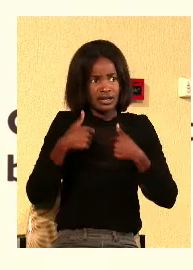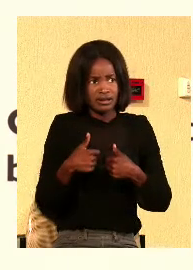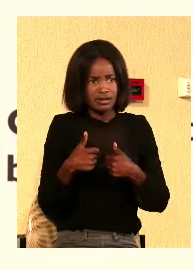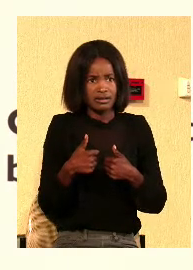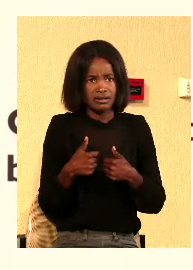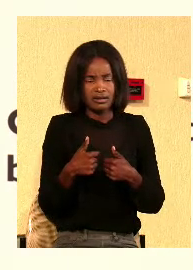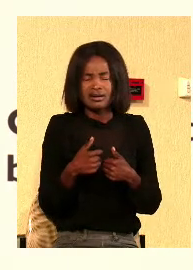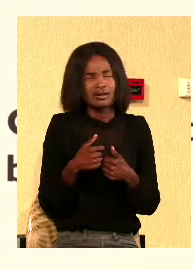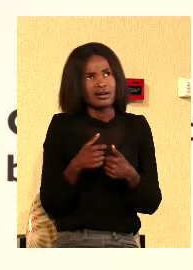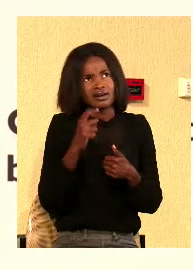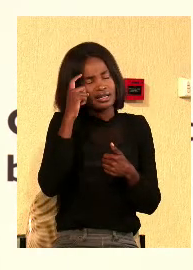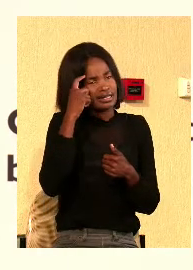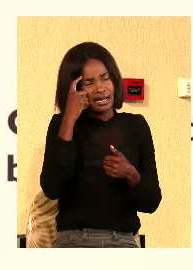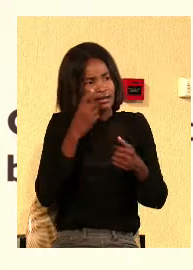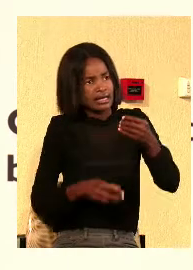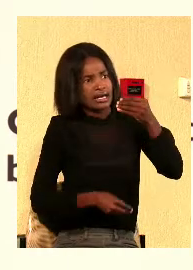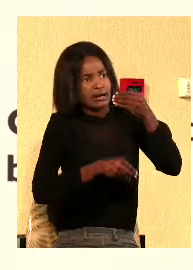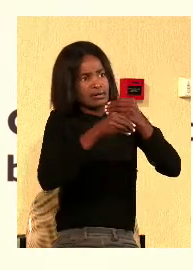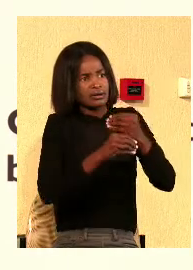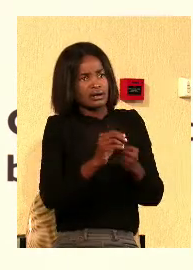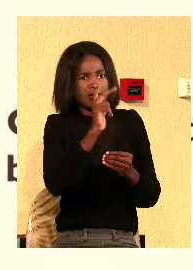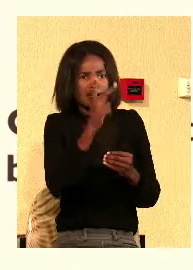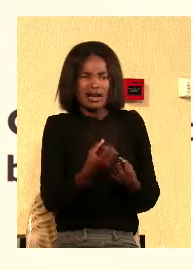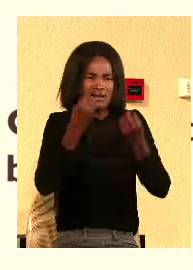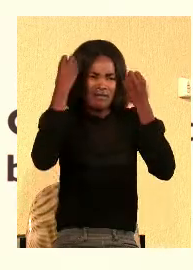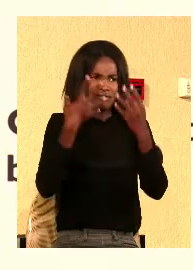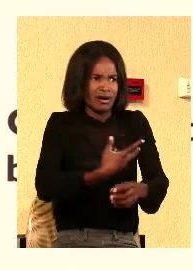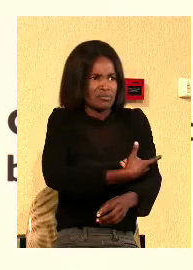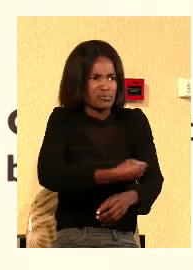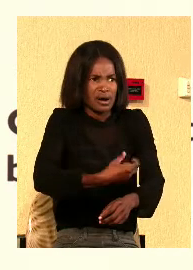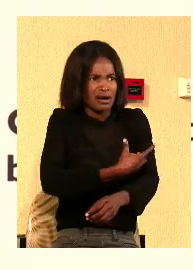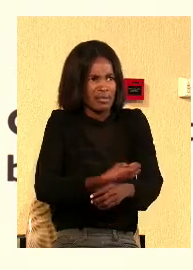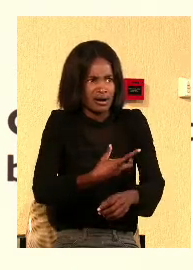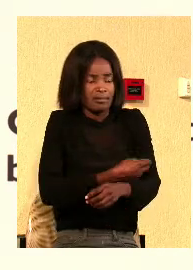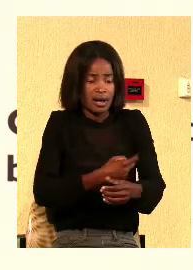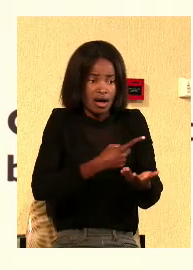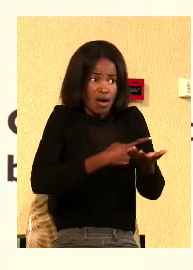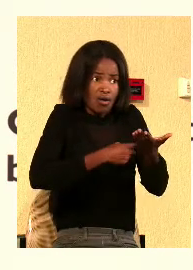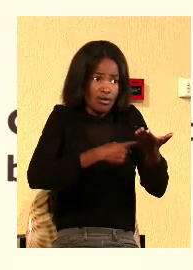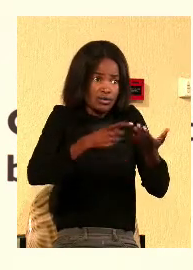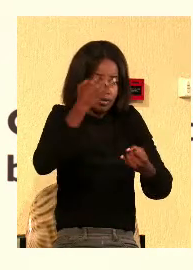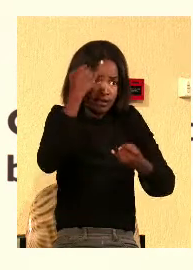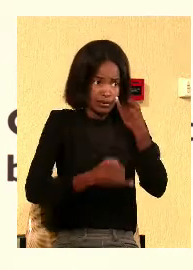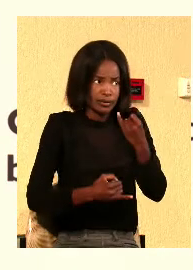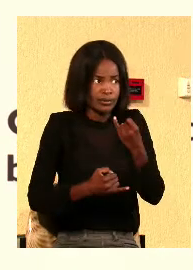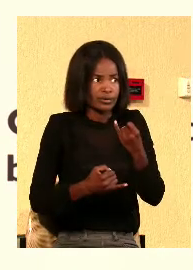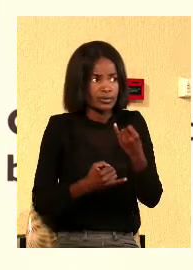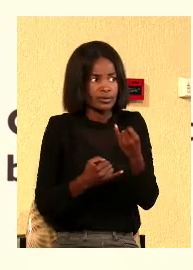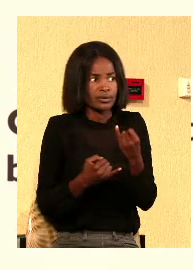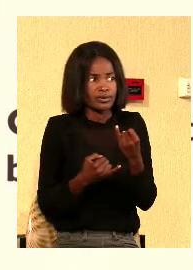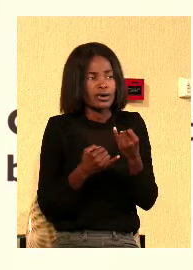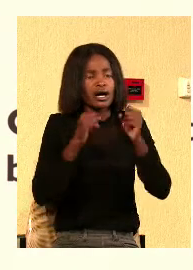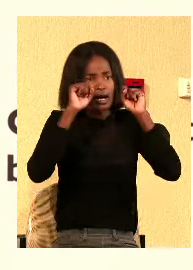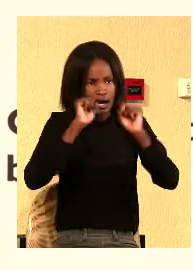delivers according to schedule, as of this week, end of this week, we're able to have stock to be able